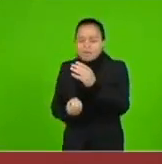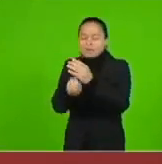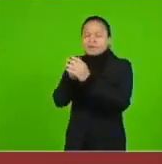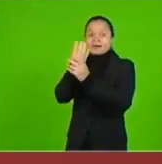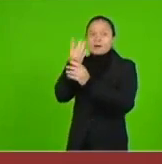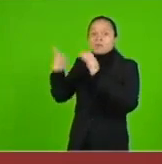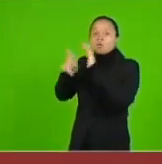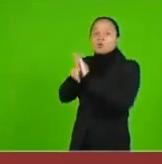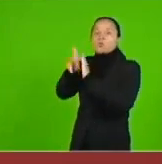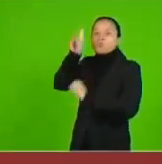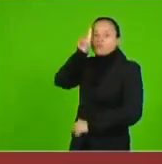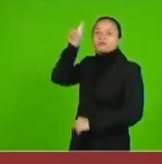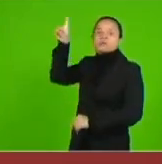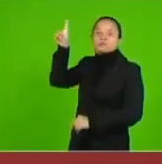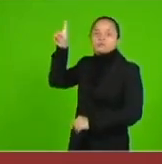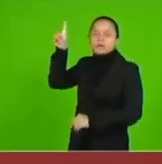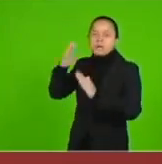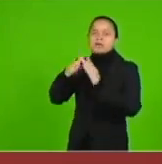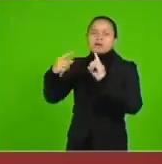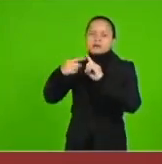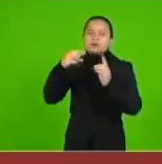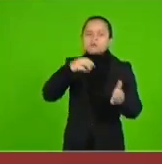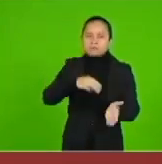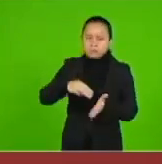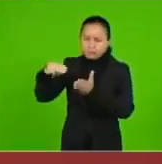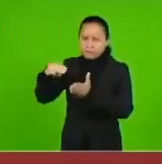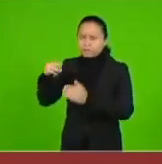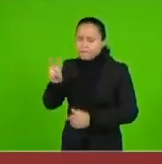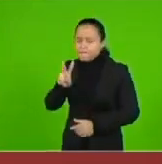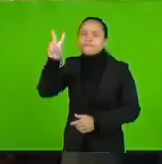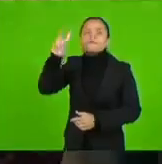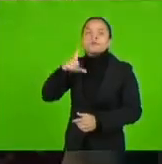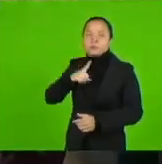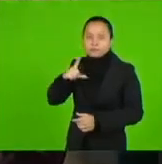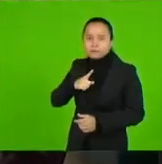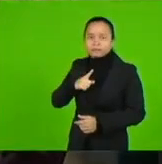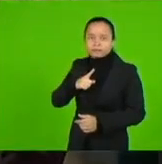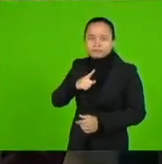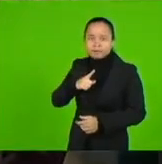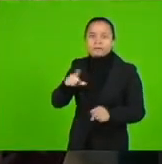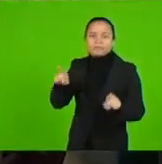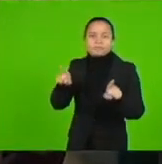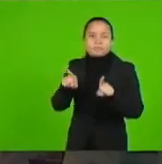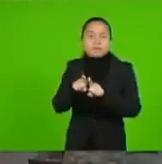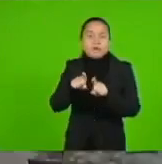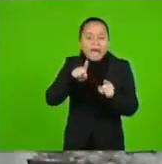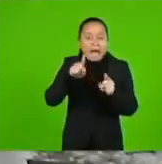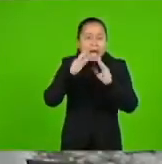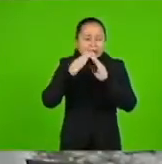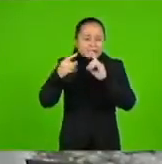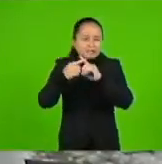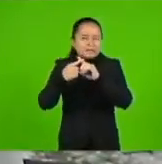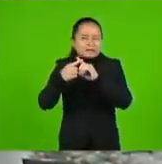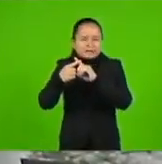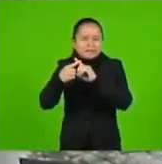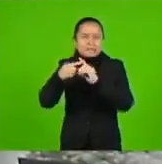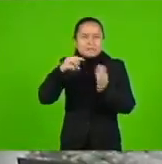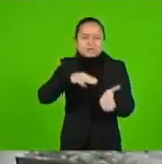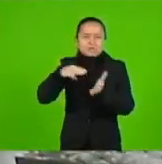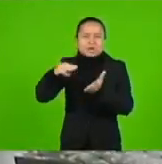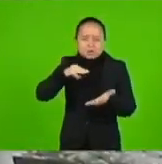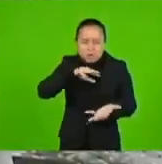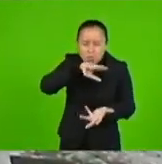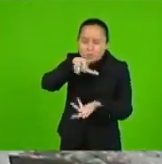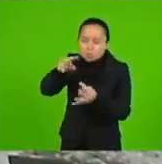and Maranatha Christian Church gives great worth to it. In our church throughout the planet, there is a special care